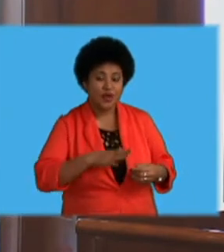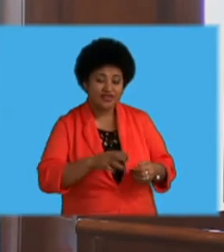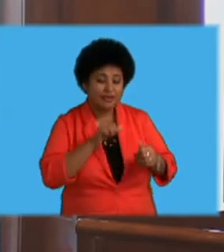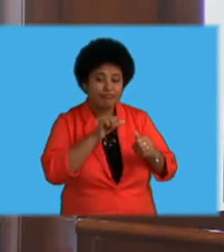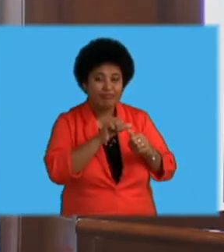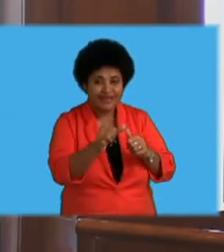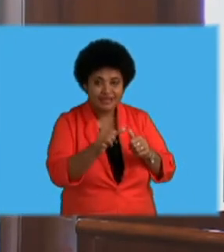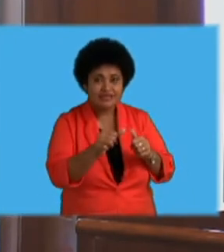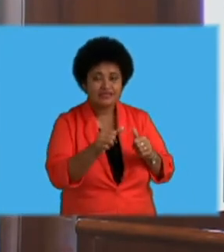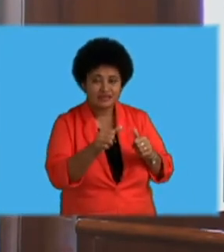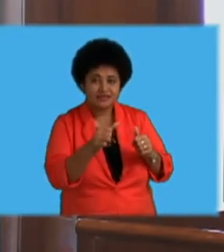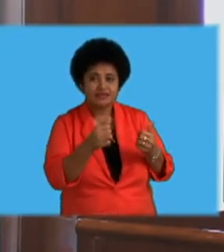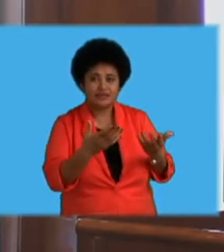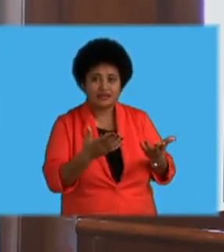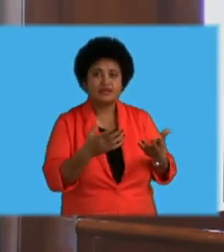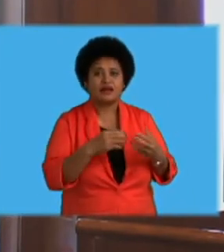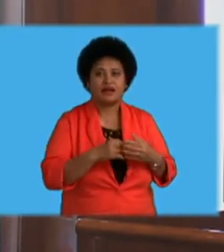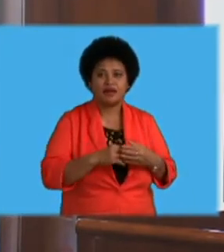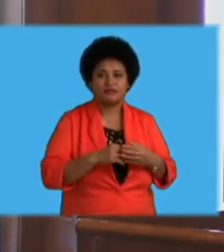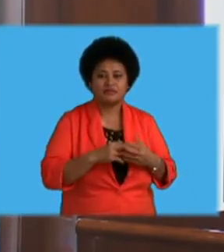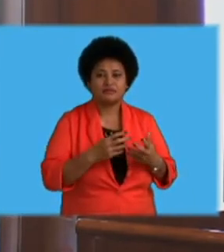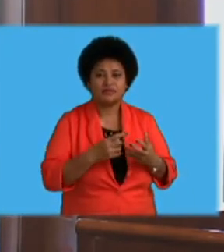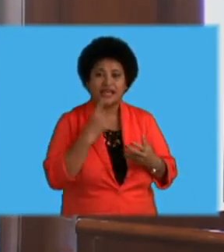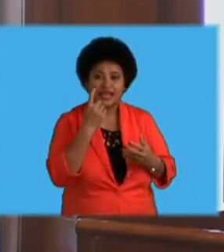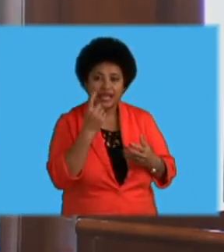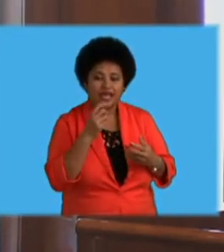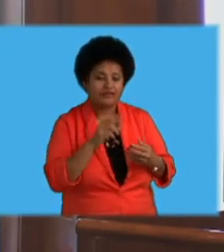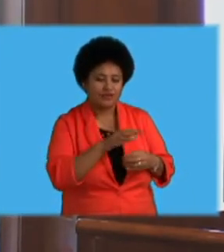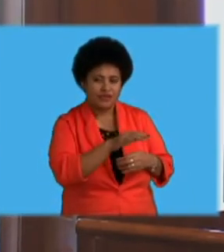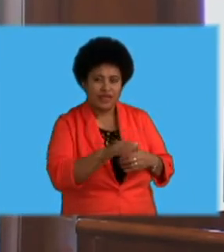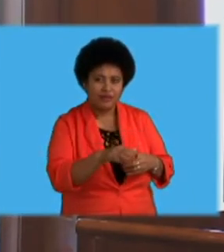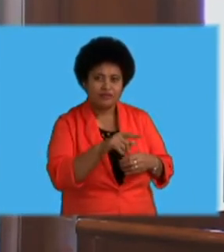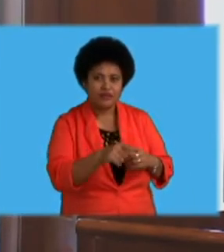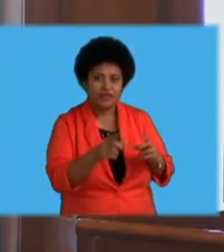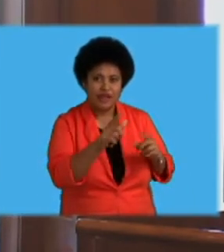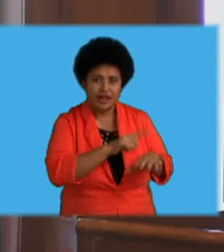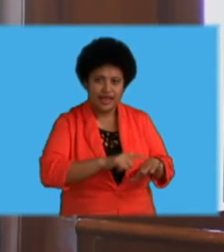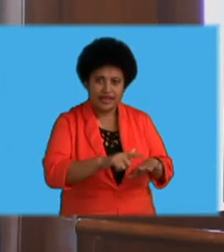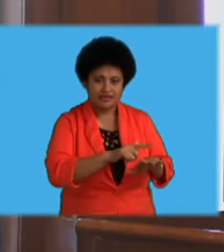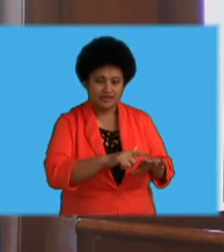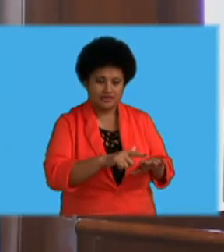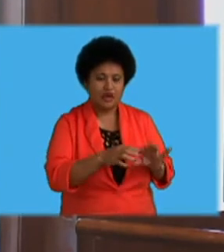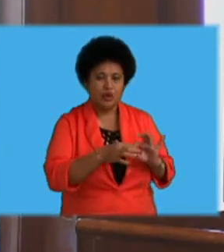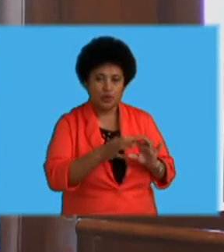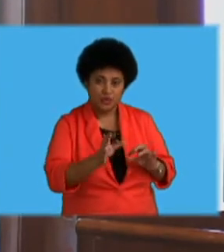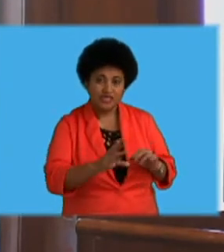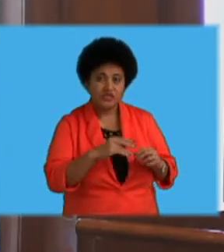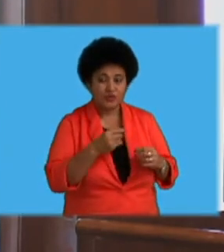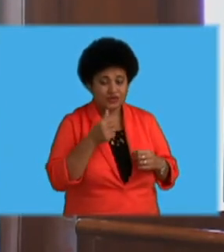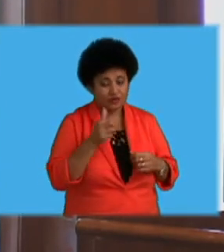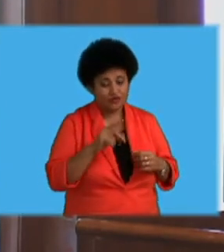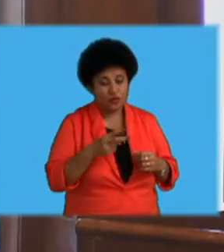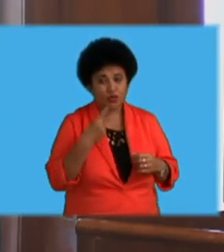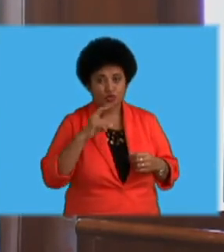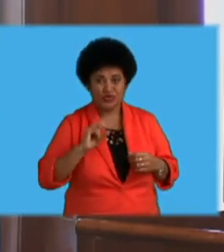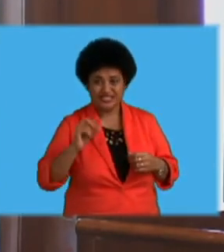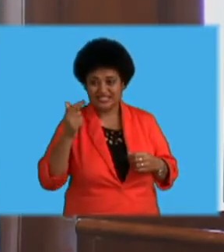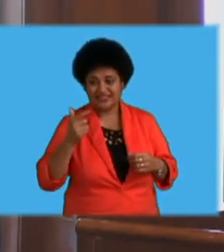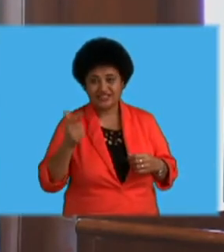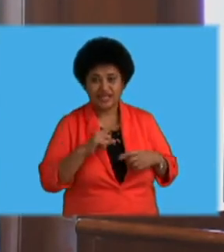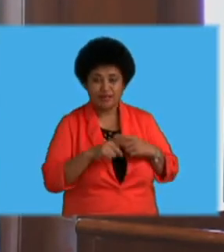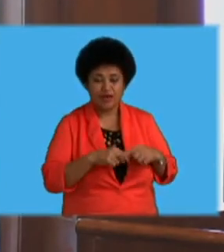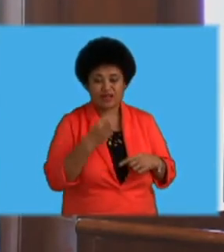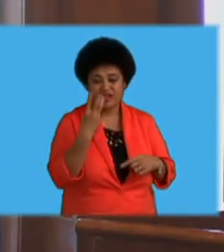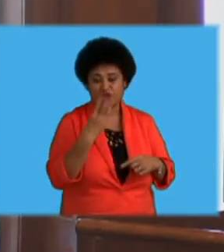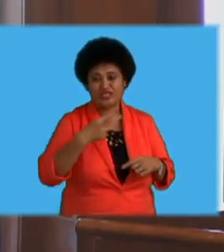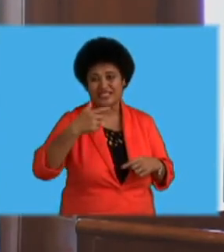landowners' land designations leased has yet again thrived for the year 2017 for about 36 landowning units. The